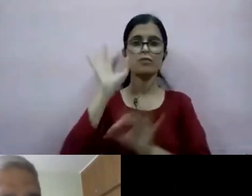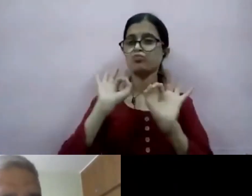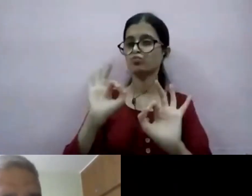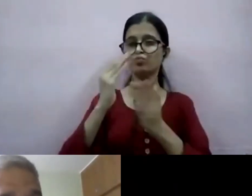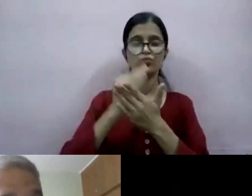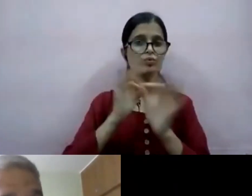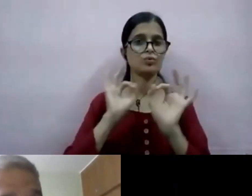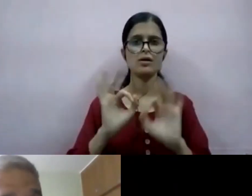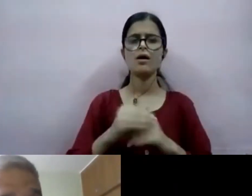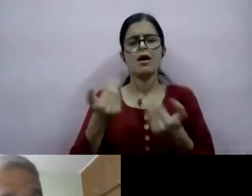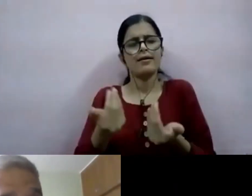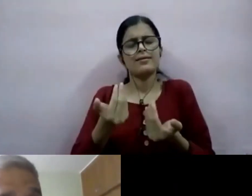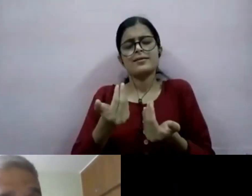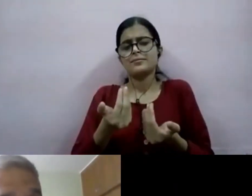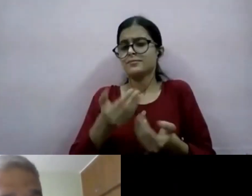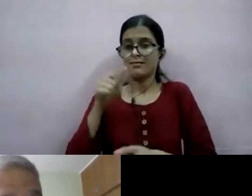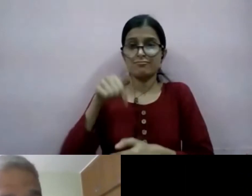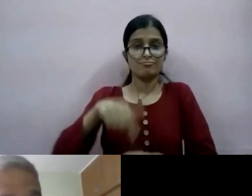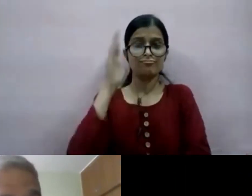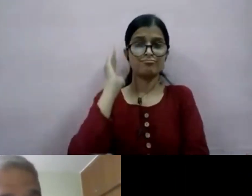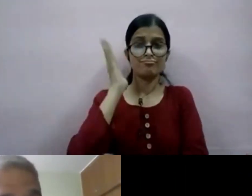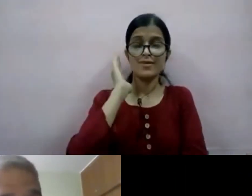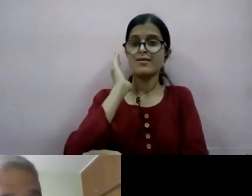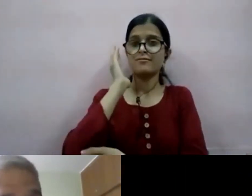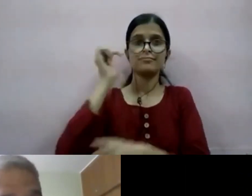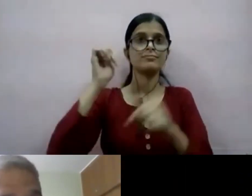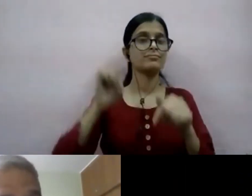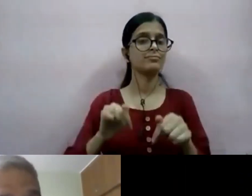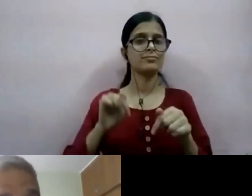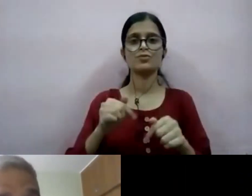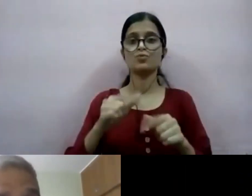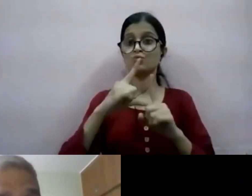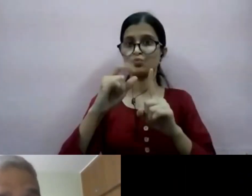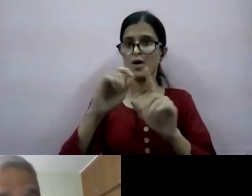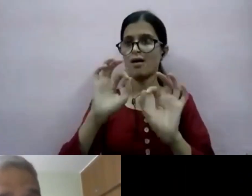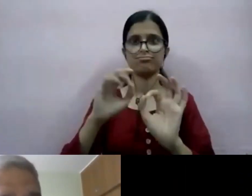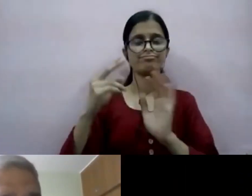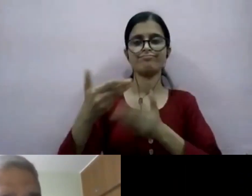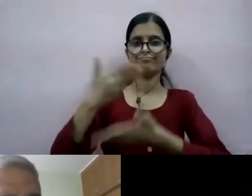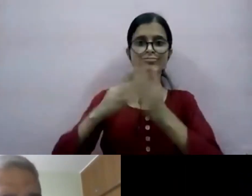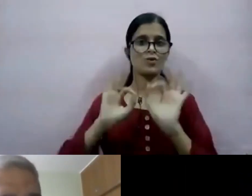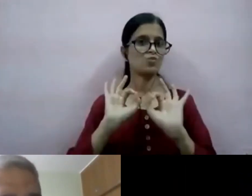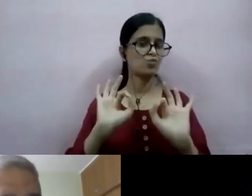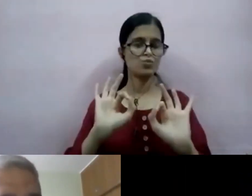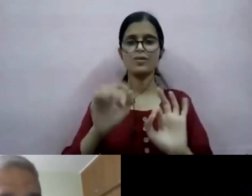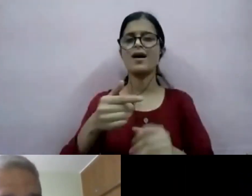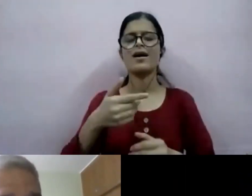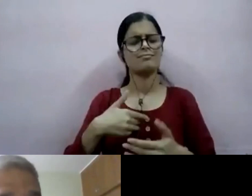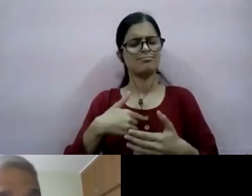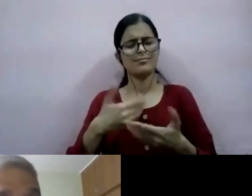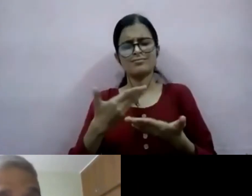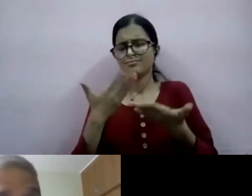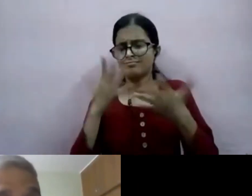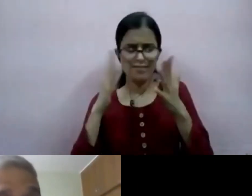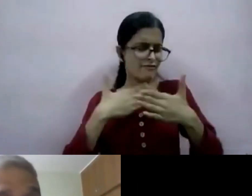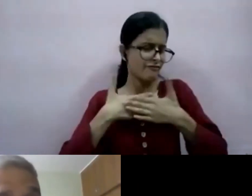kicking off our series of lectures in the way you did. It was a great pleasure to have you with us. And